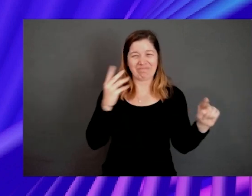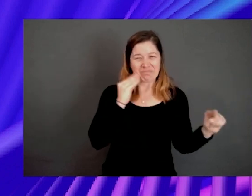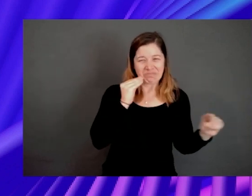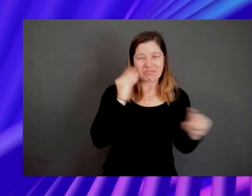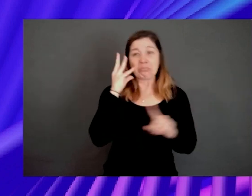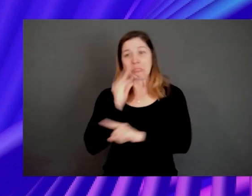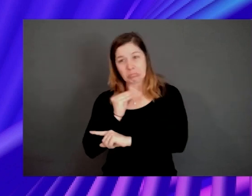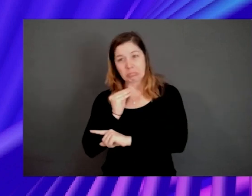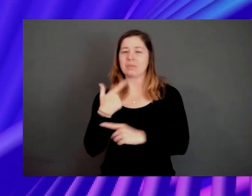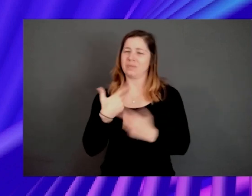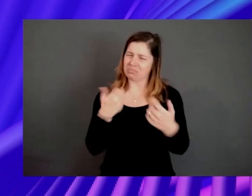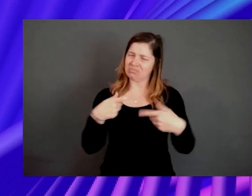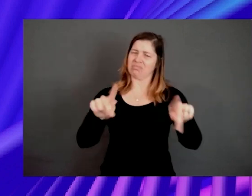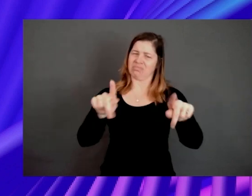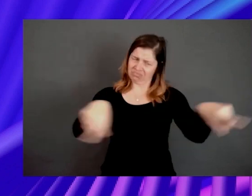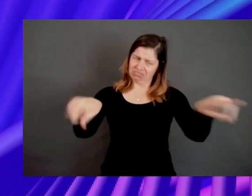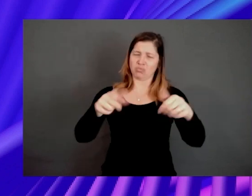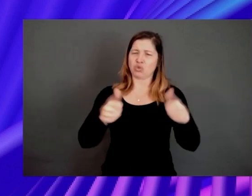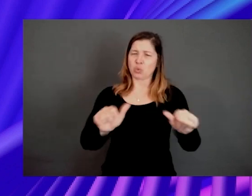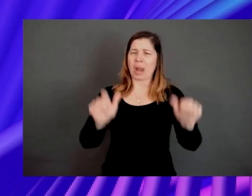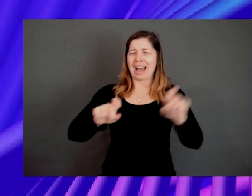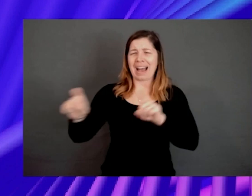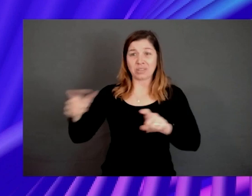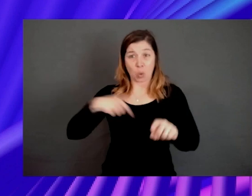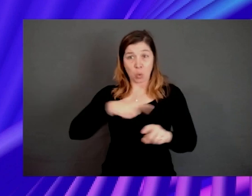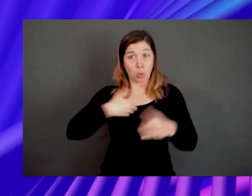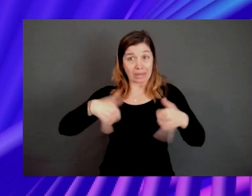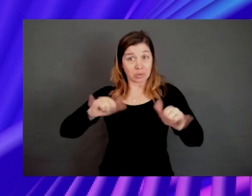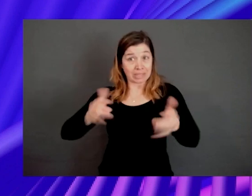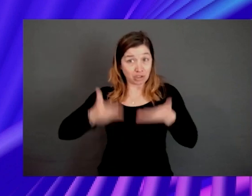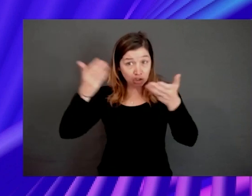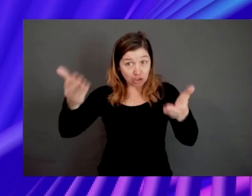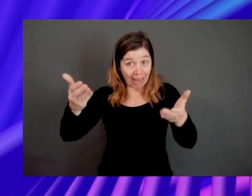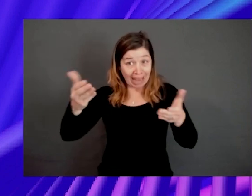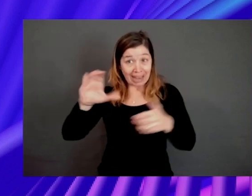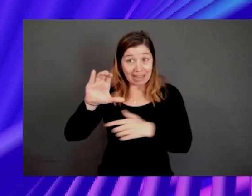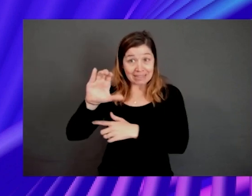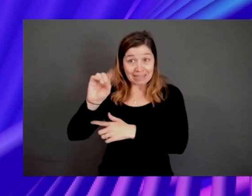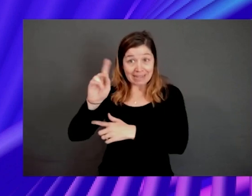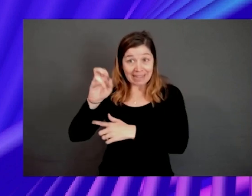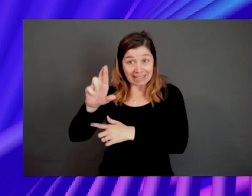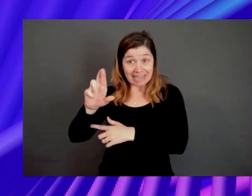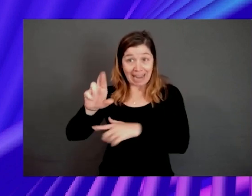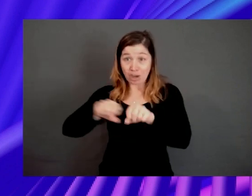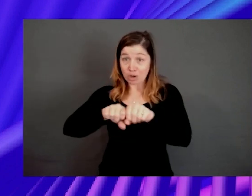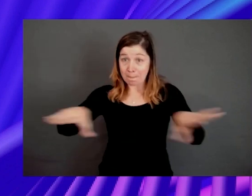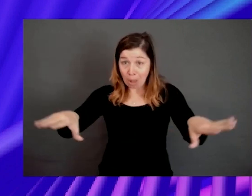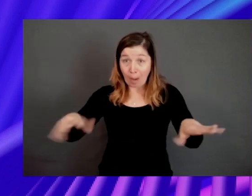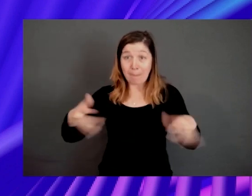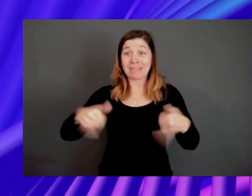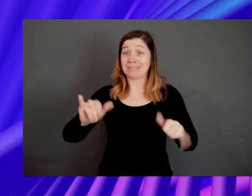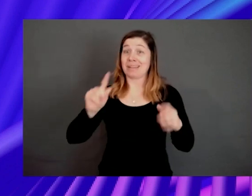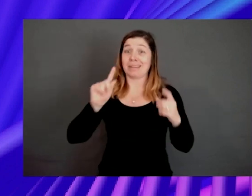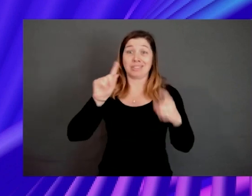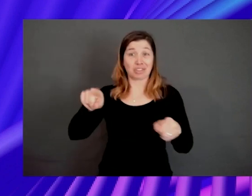out. So we will still suggest the container deployments. We'll still suggest you can go to Fargate or